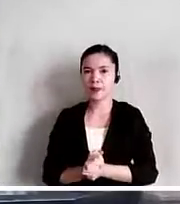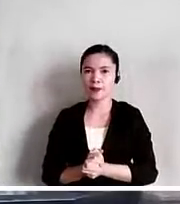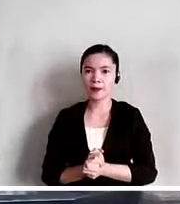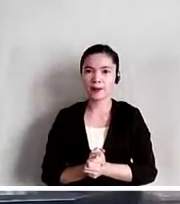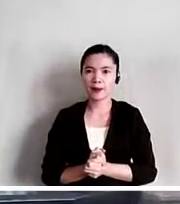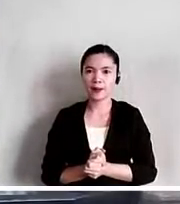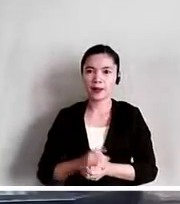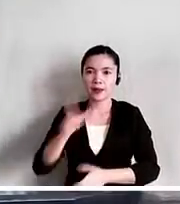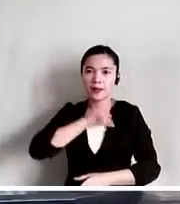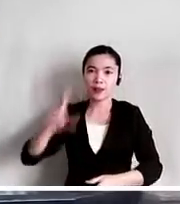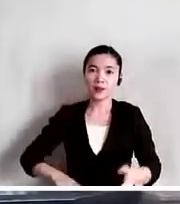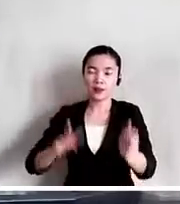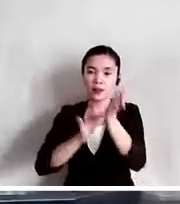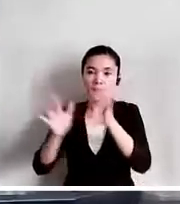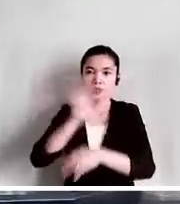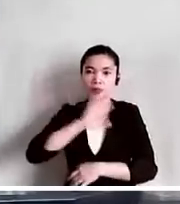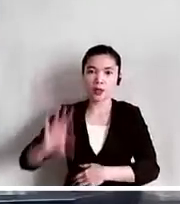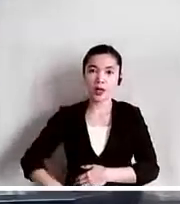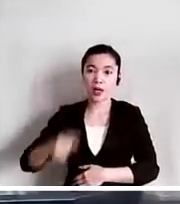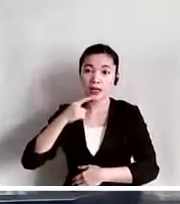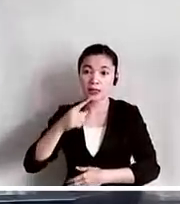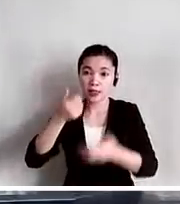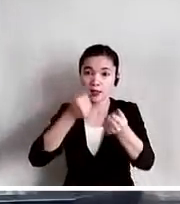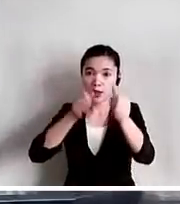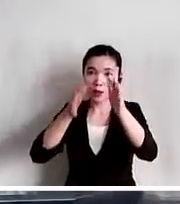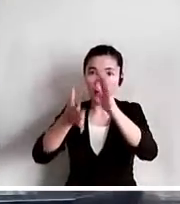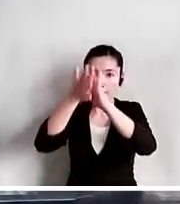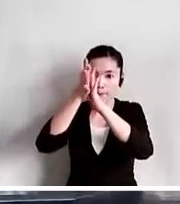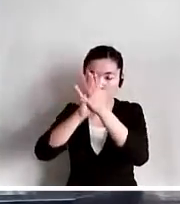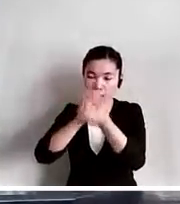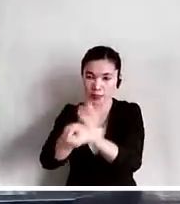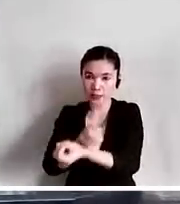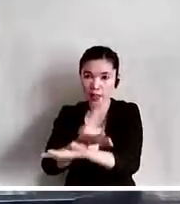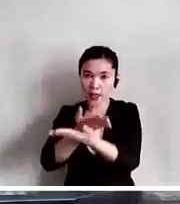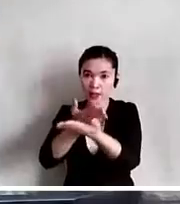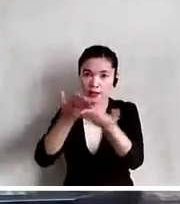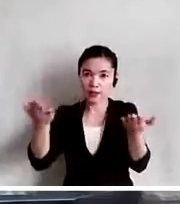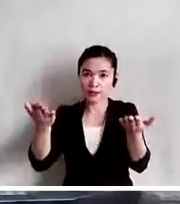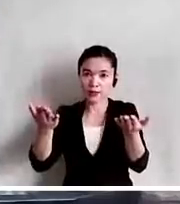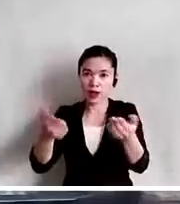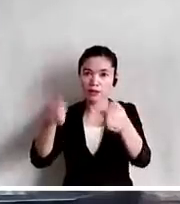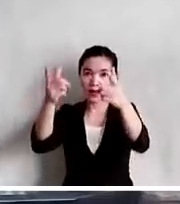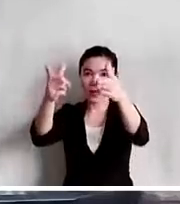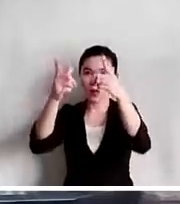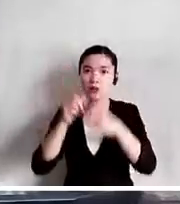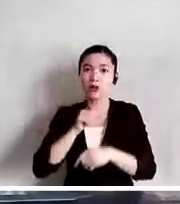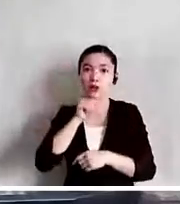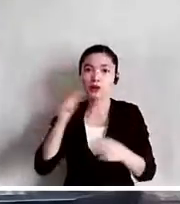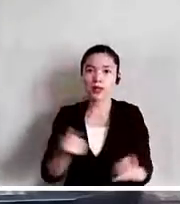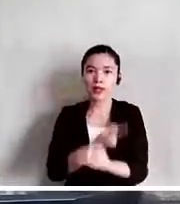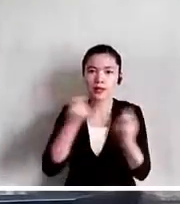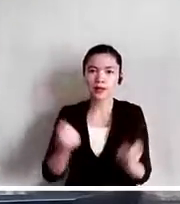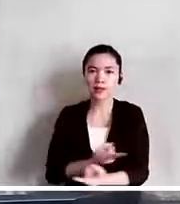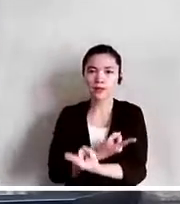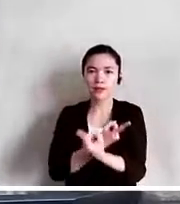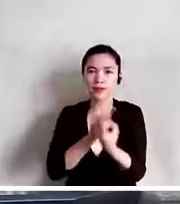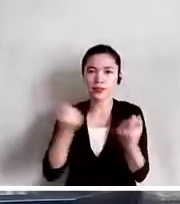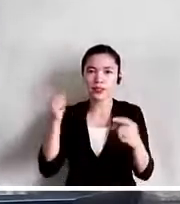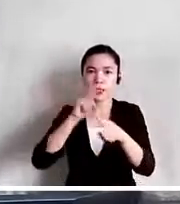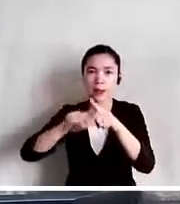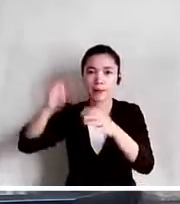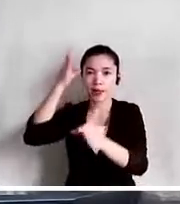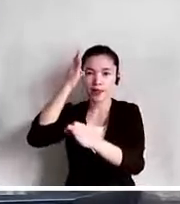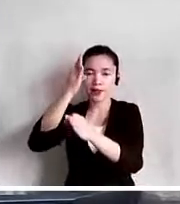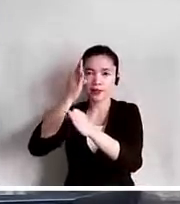Jesus Christ said to your apostles, "Peace I leave you, my peace I give you. Look not on our sins, but